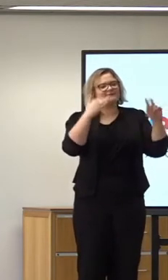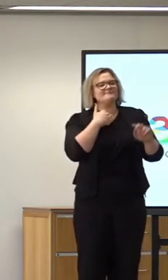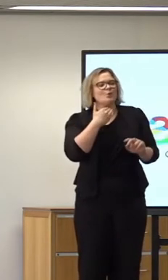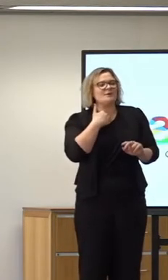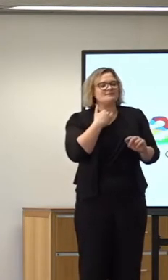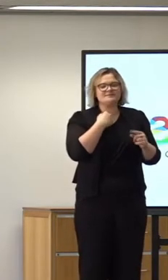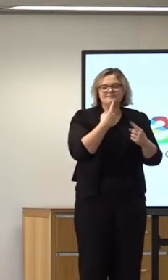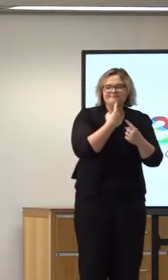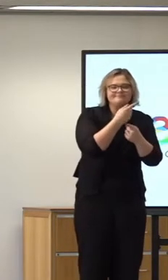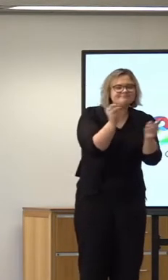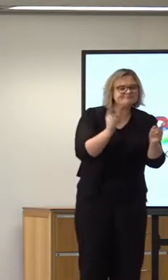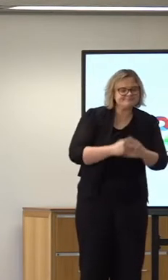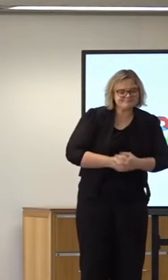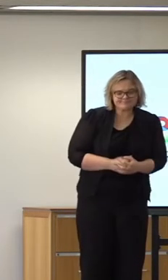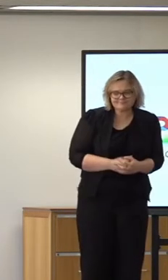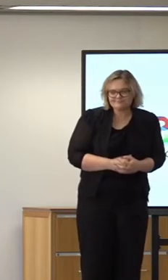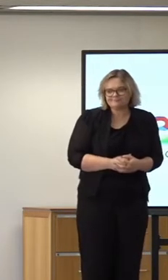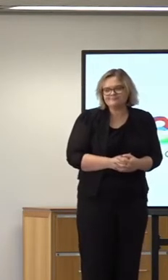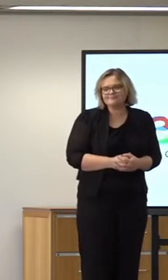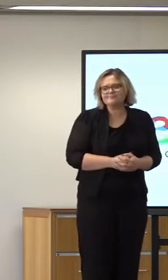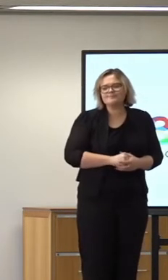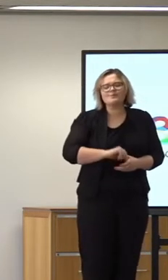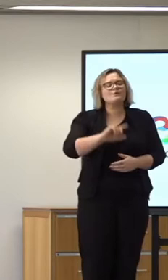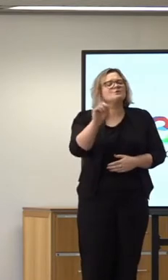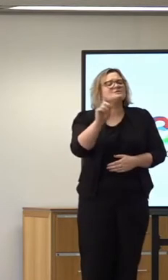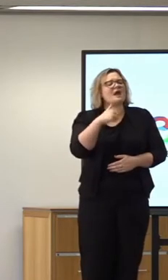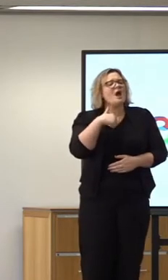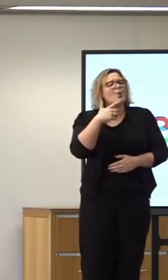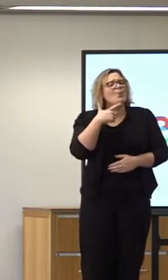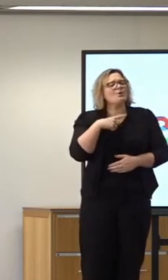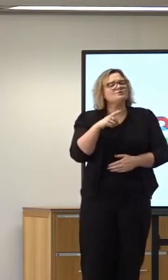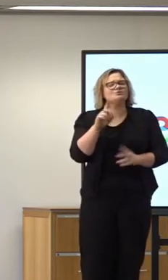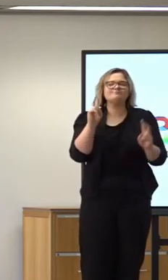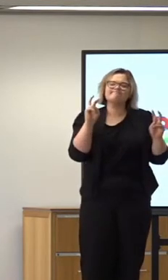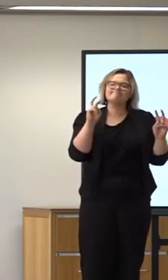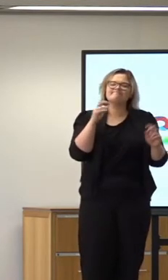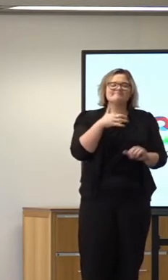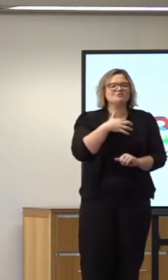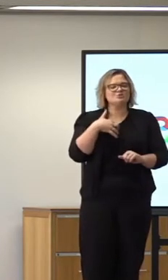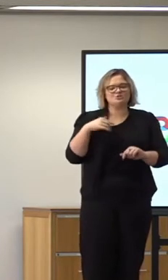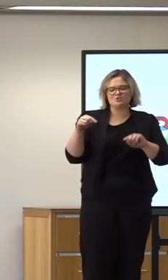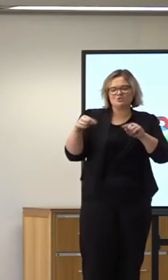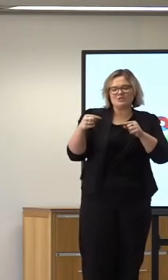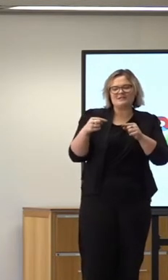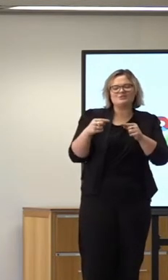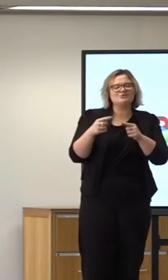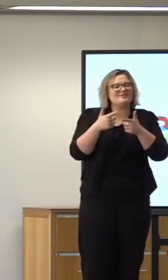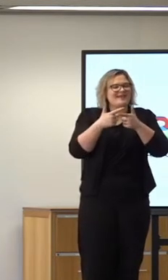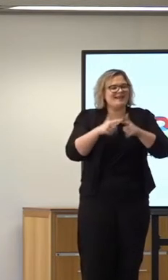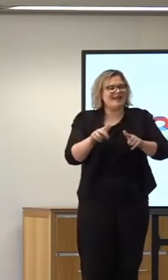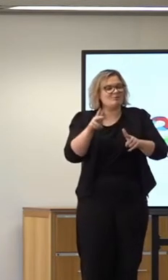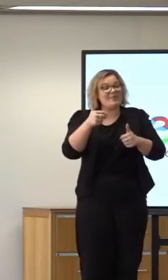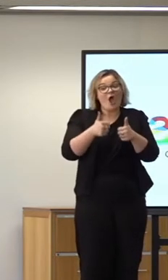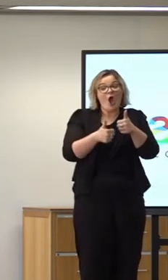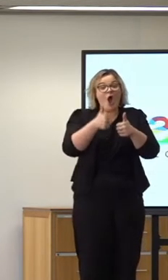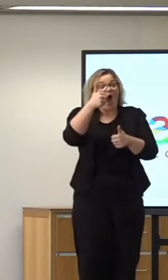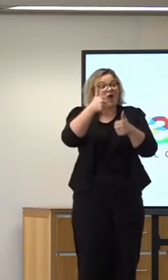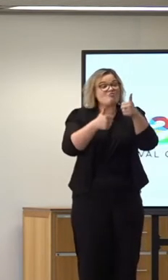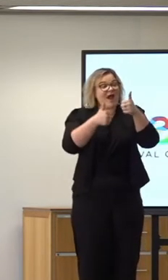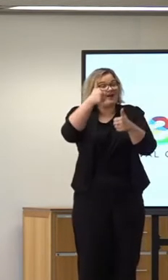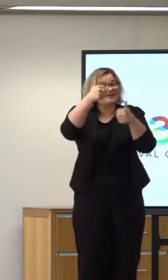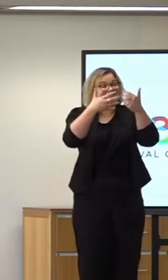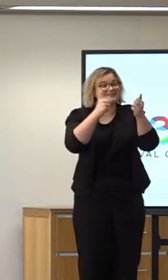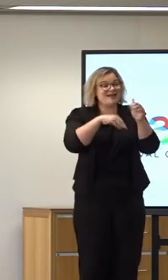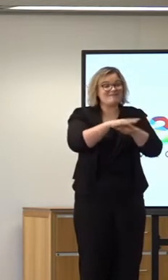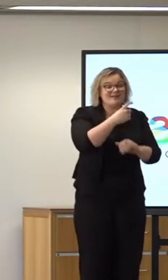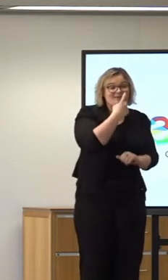by, challenging the language and the notion that hierarchies found within the gallery and museum